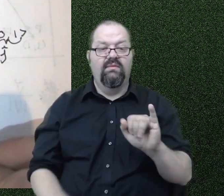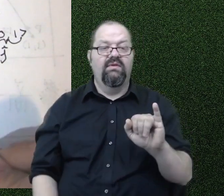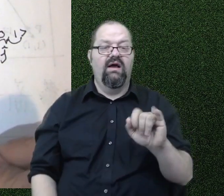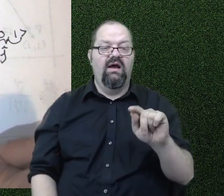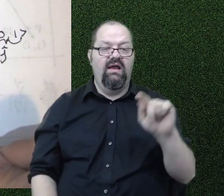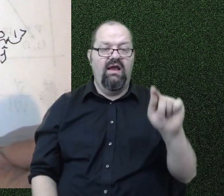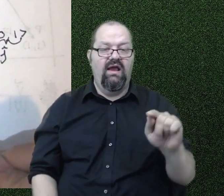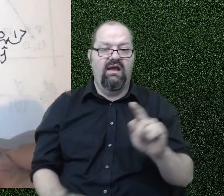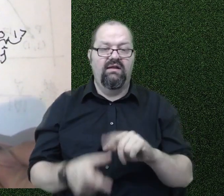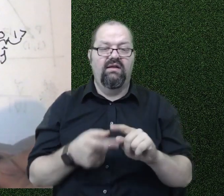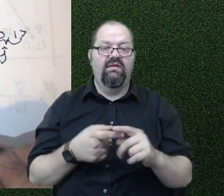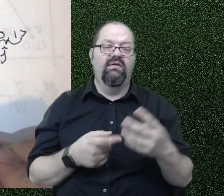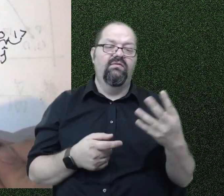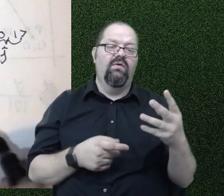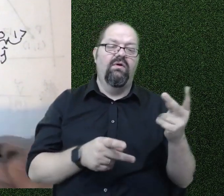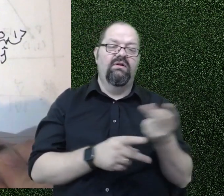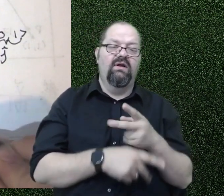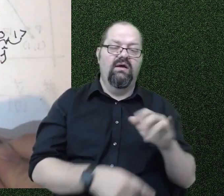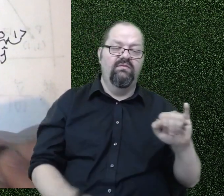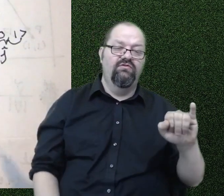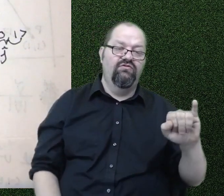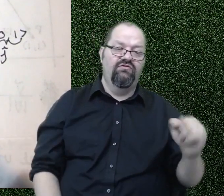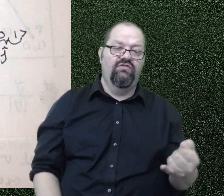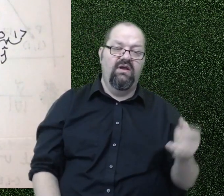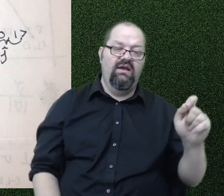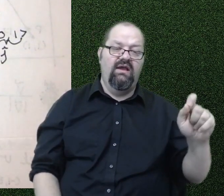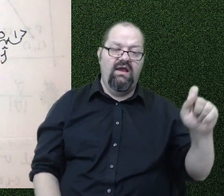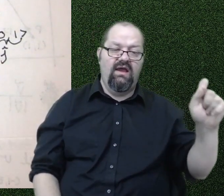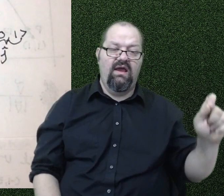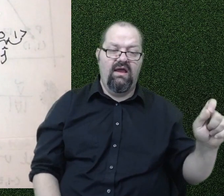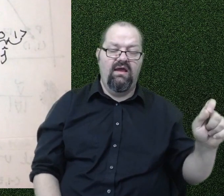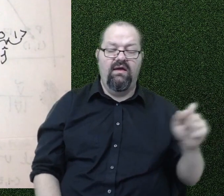you're adding 4 times j hat.